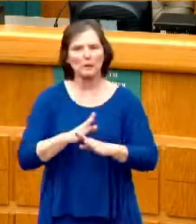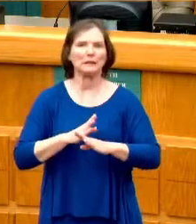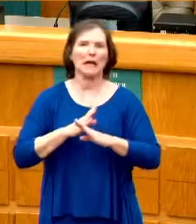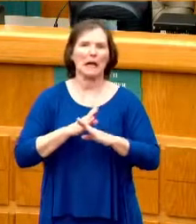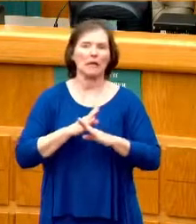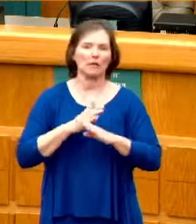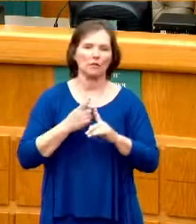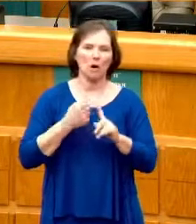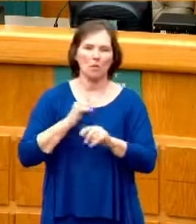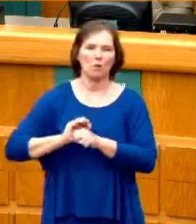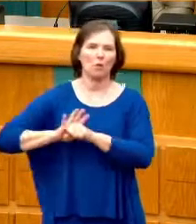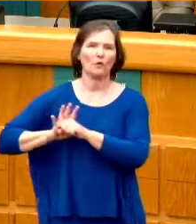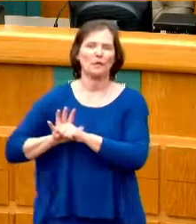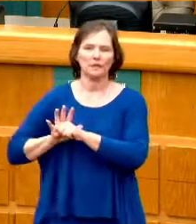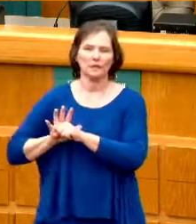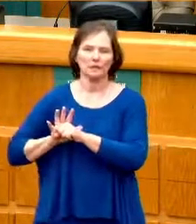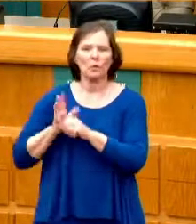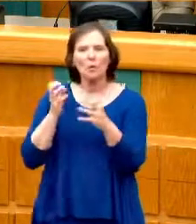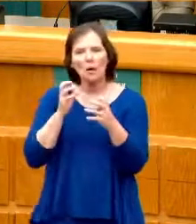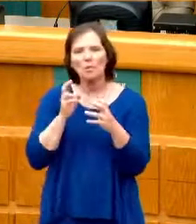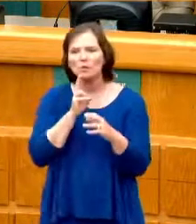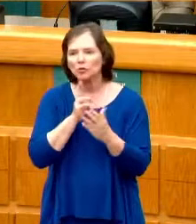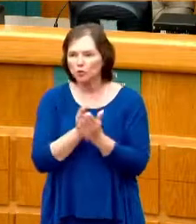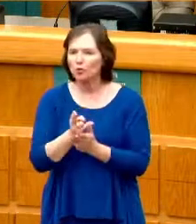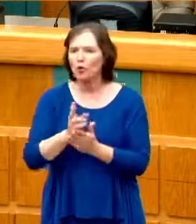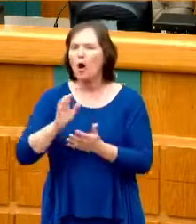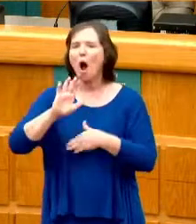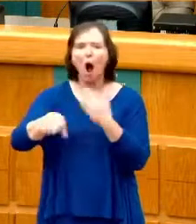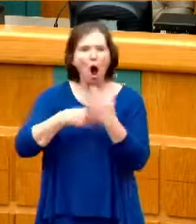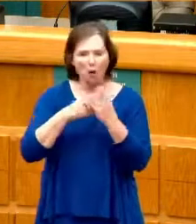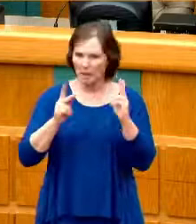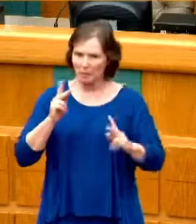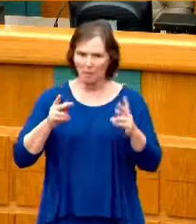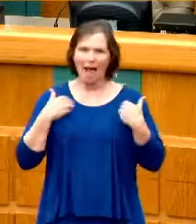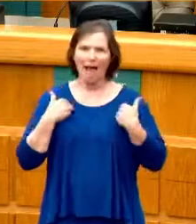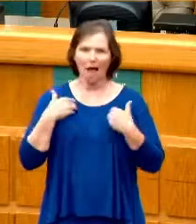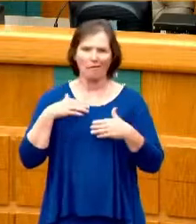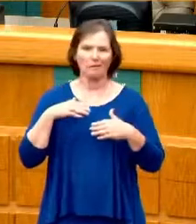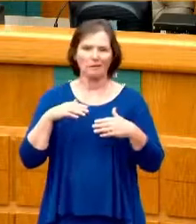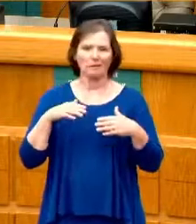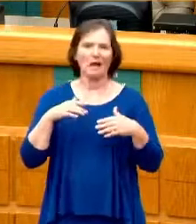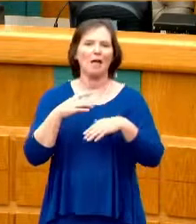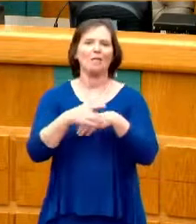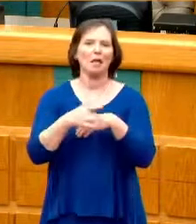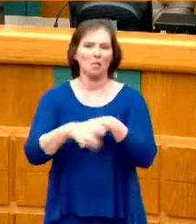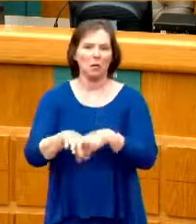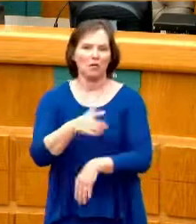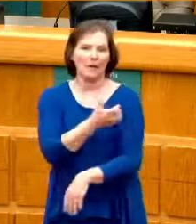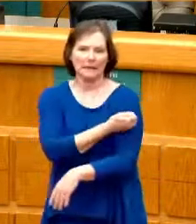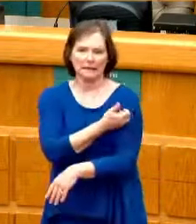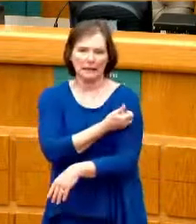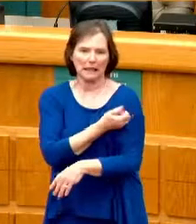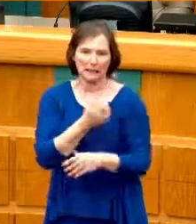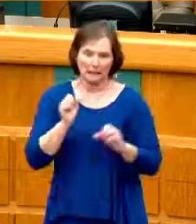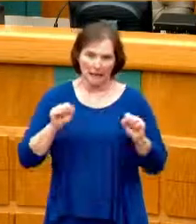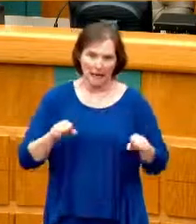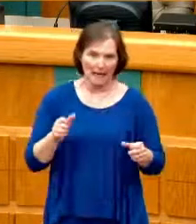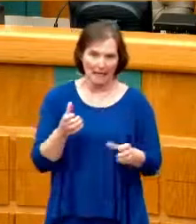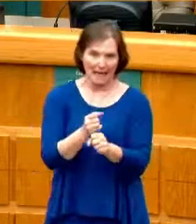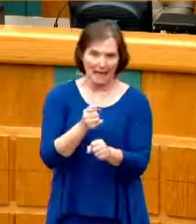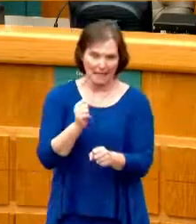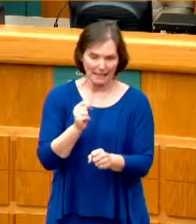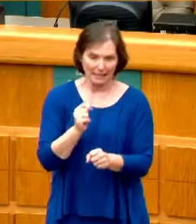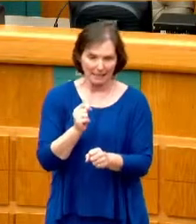that all populations have access to the vaccine. Importantly, the Save Our Seniors Homebound program will be opening the registration